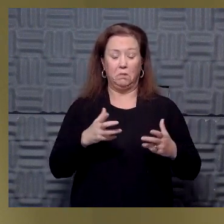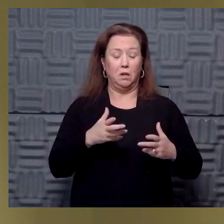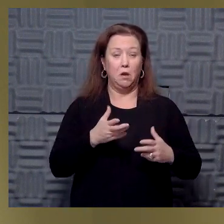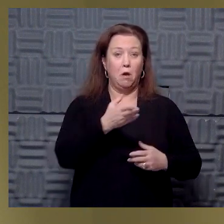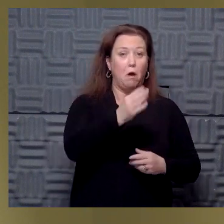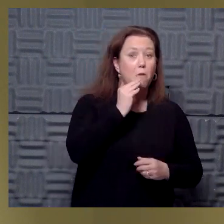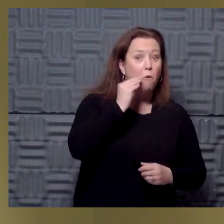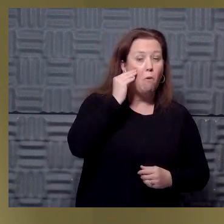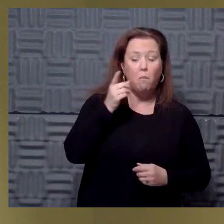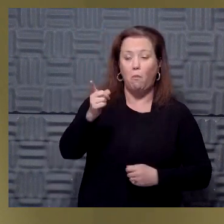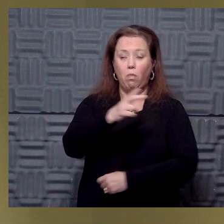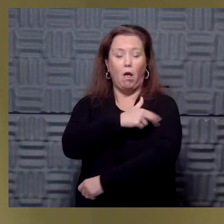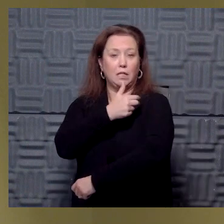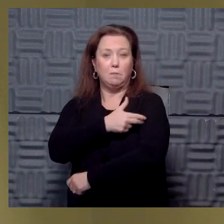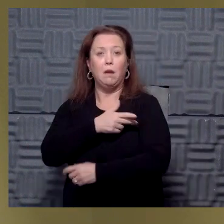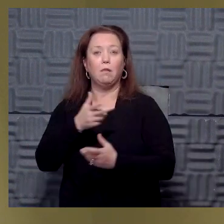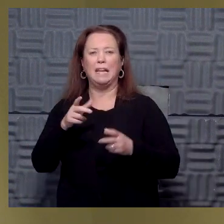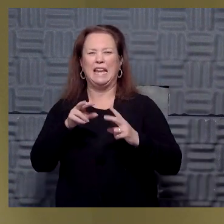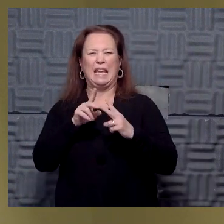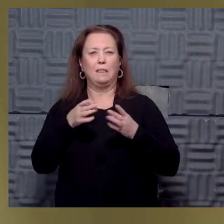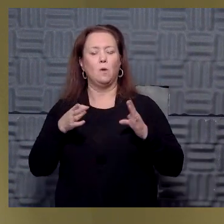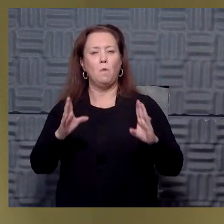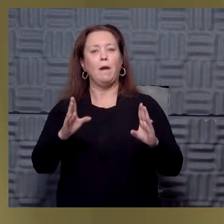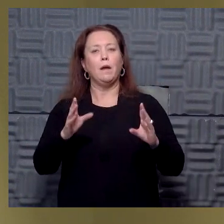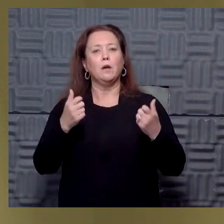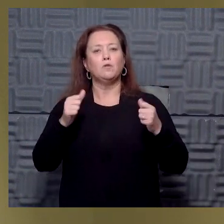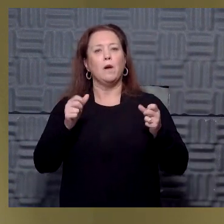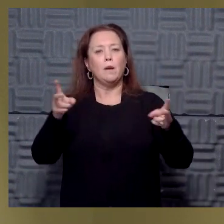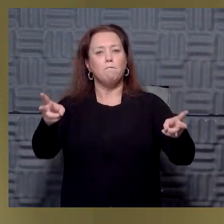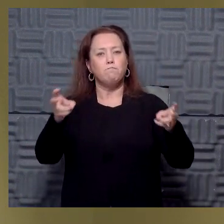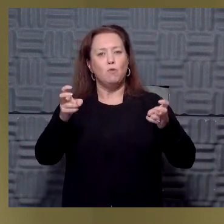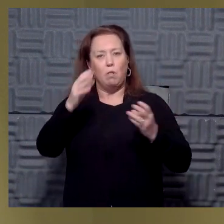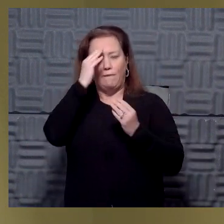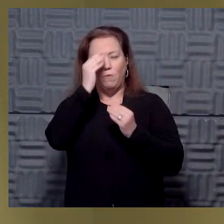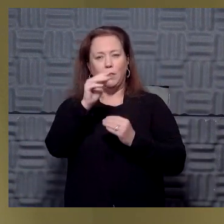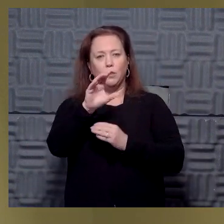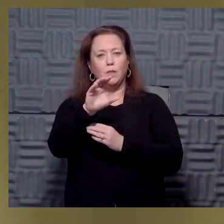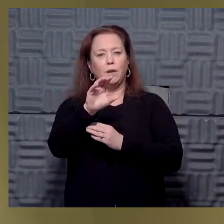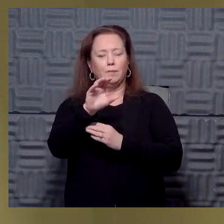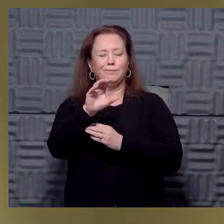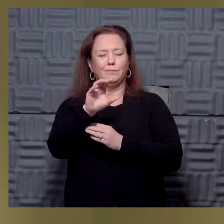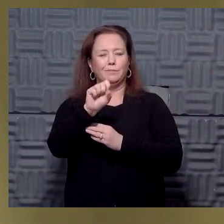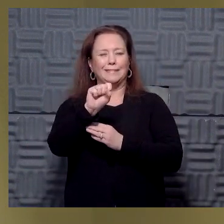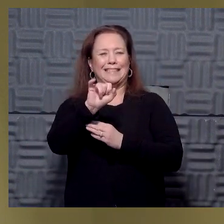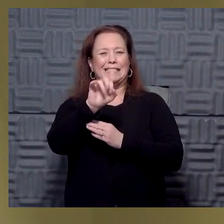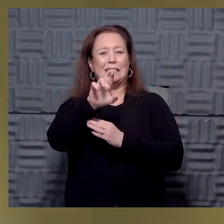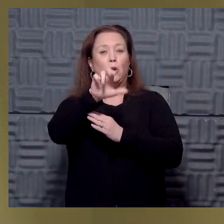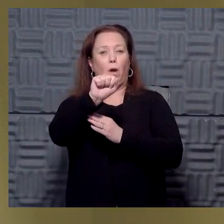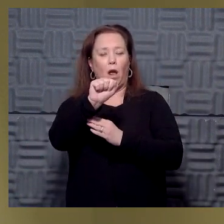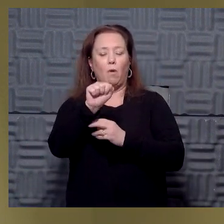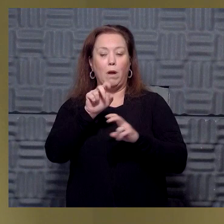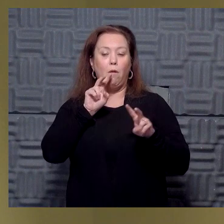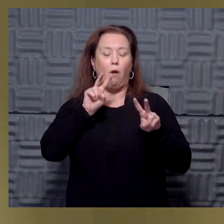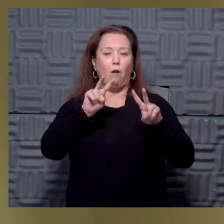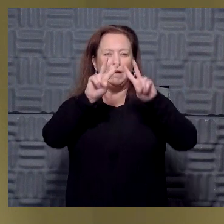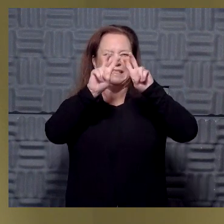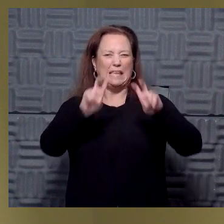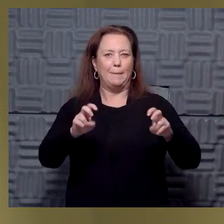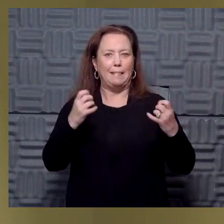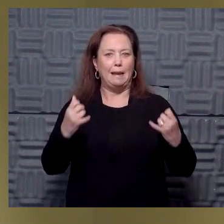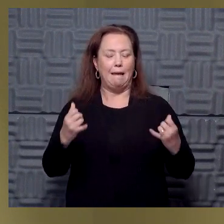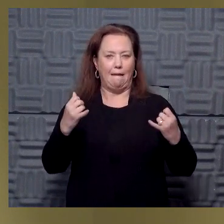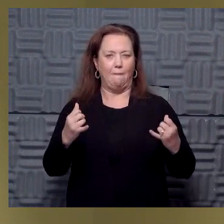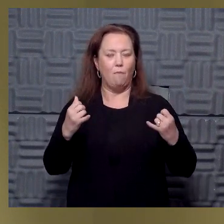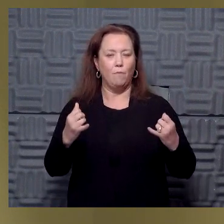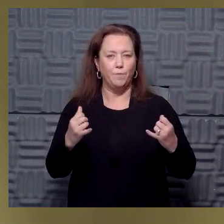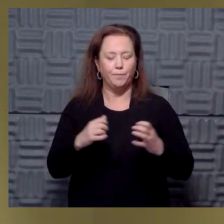hospital or at home, certainly trying to pool convalescent sera is one thing that is being looked at right now, and we'd be interested